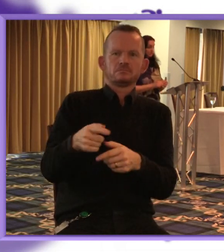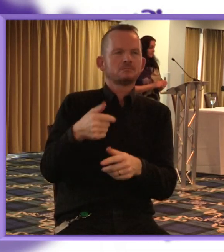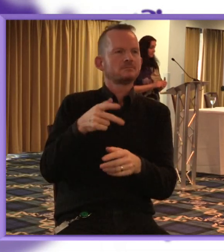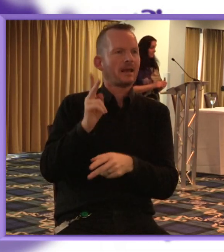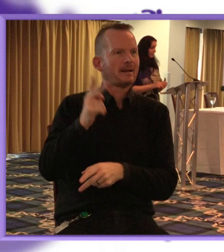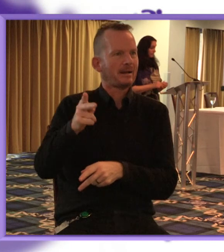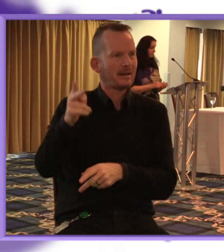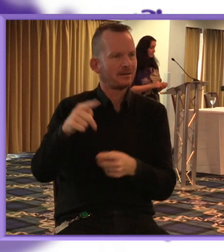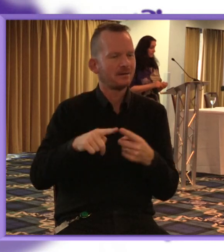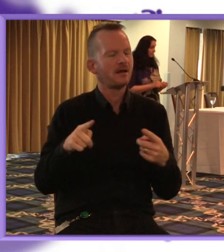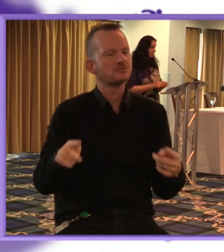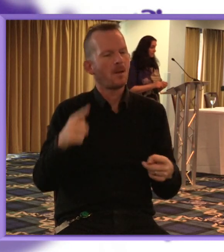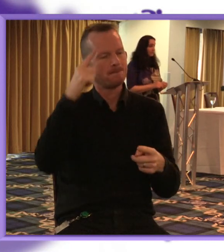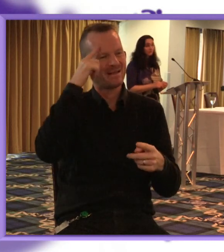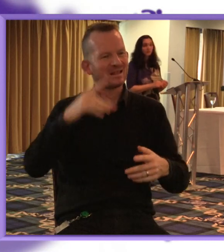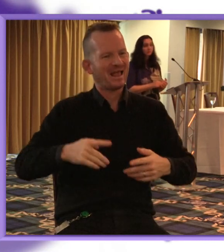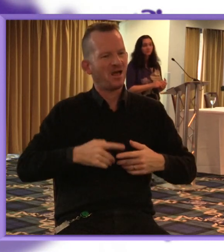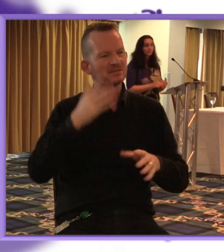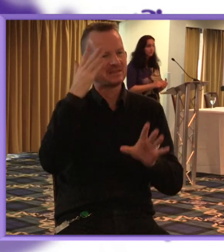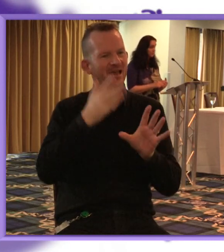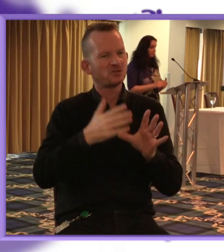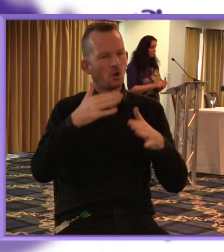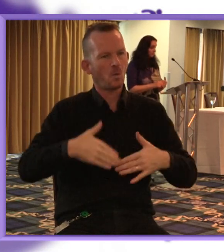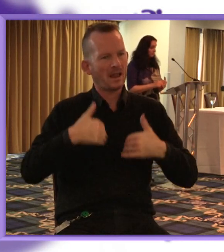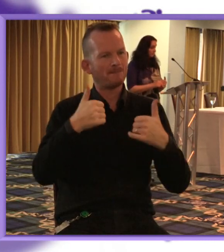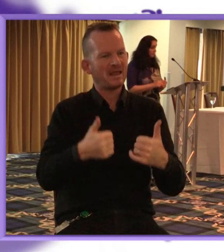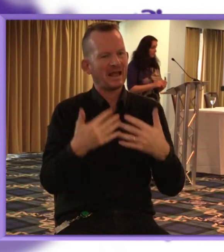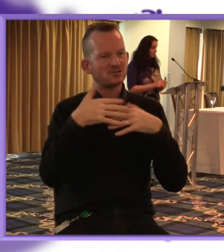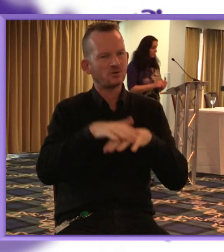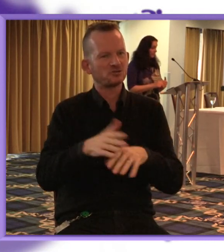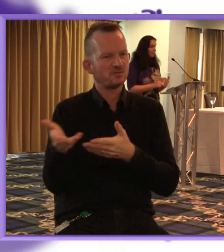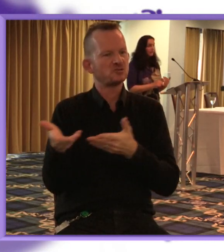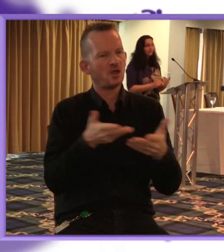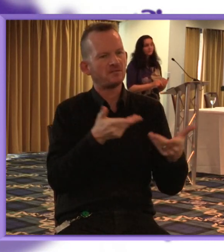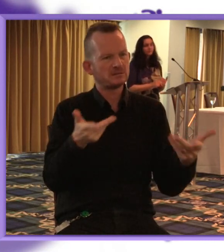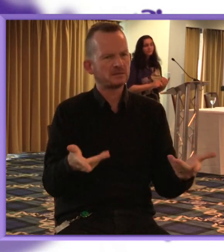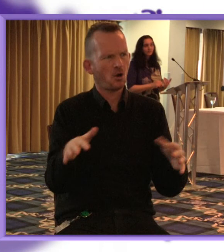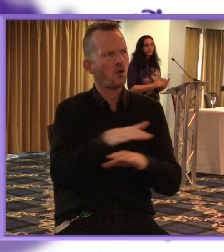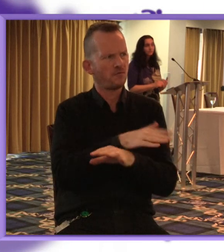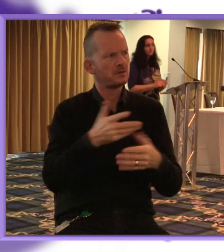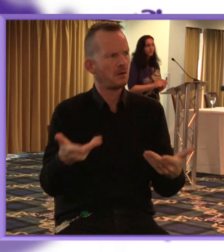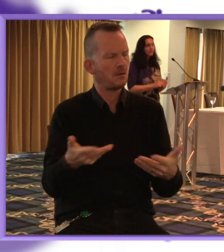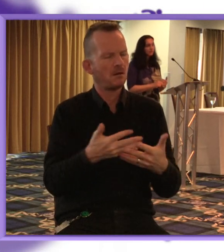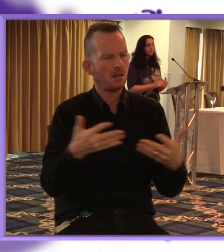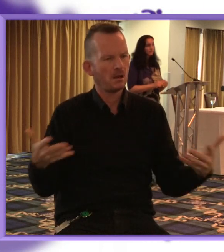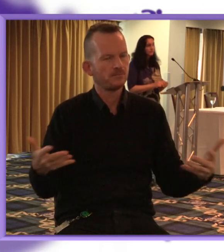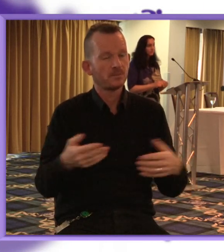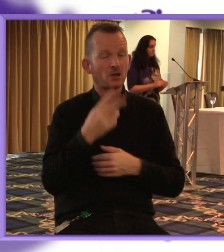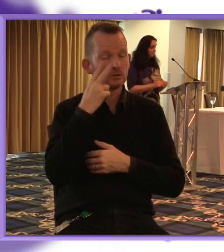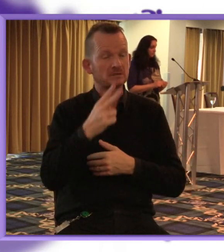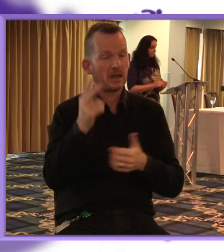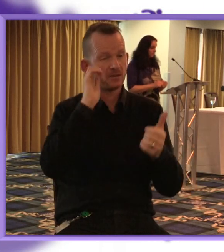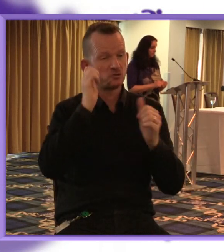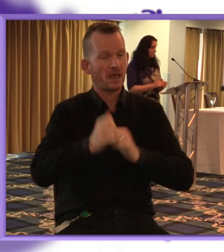to consider mental health or psychological well-being, as well as integration of services in some form. And I think you'll see there's a change in the